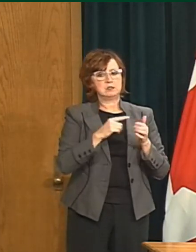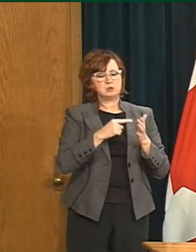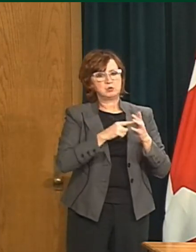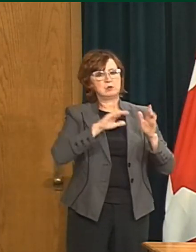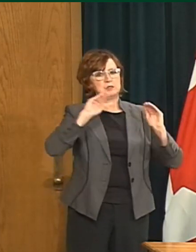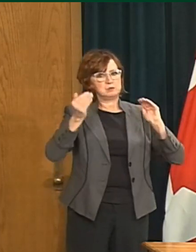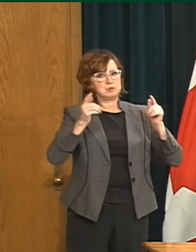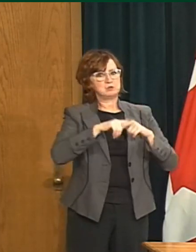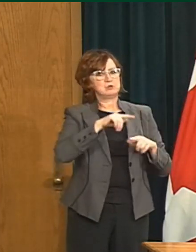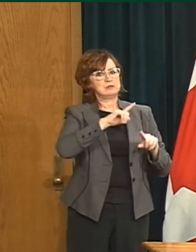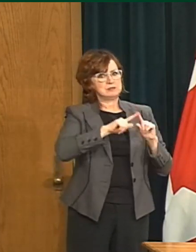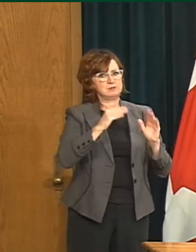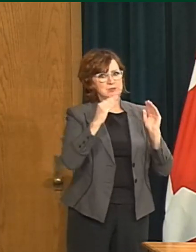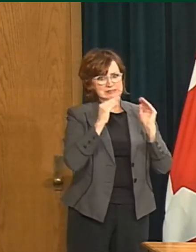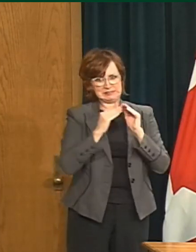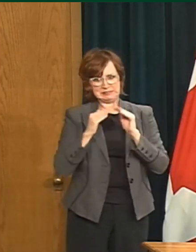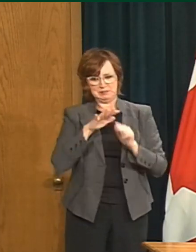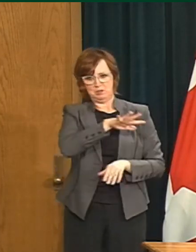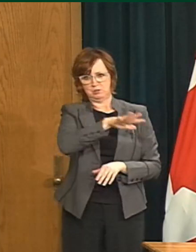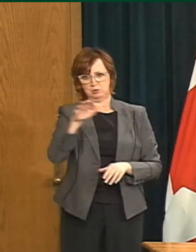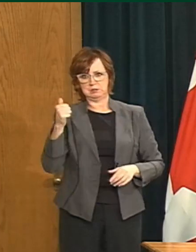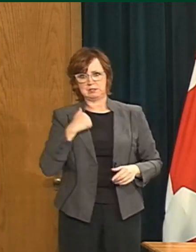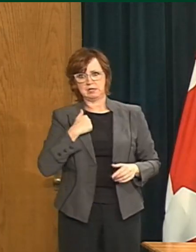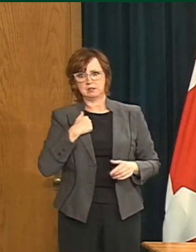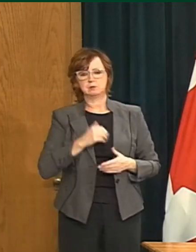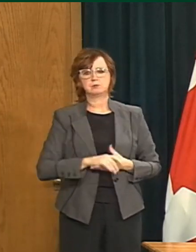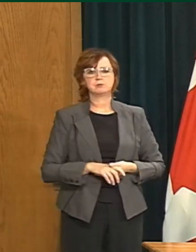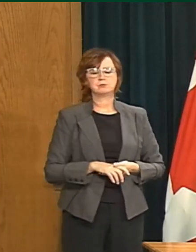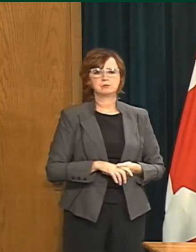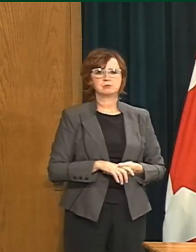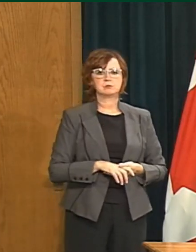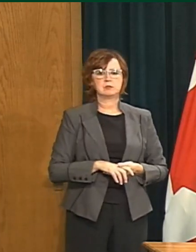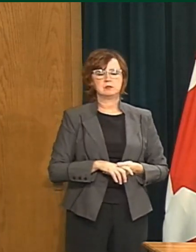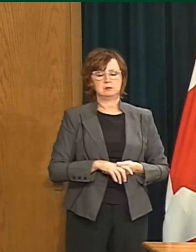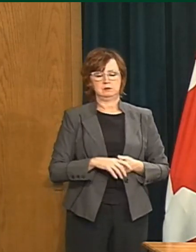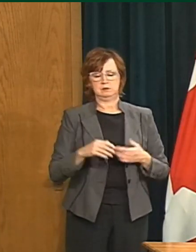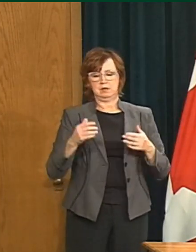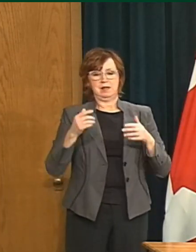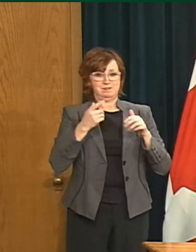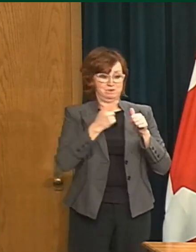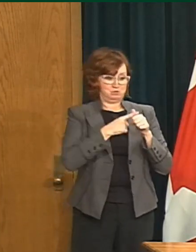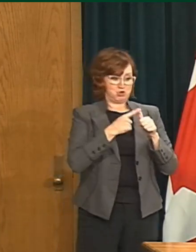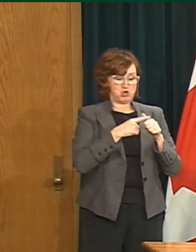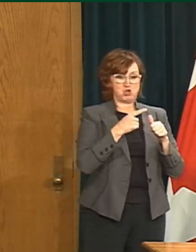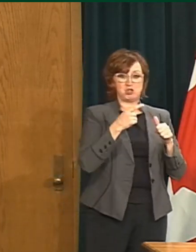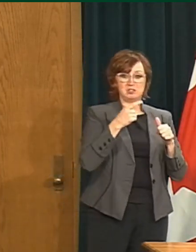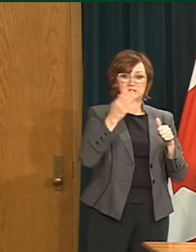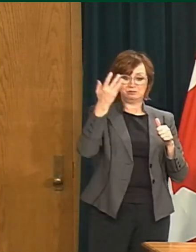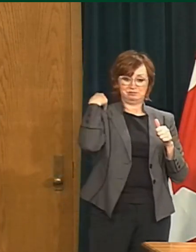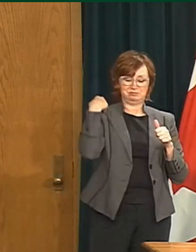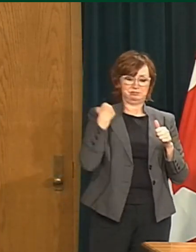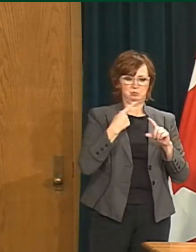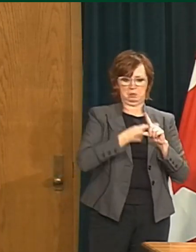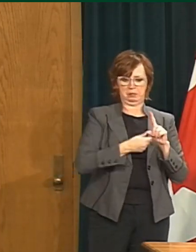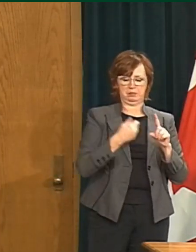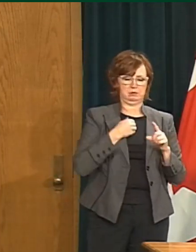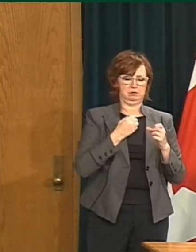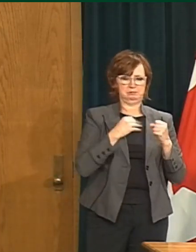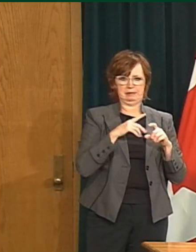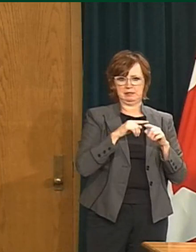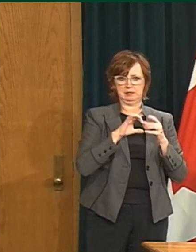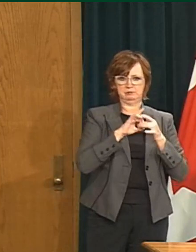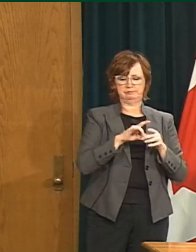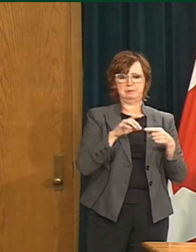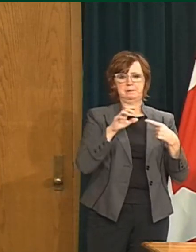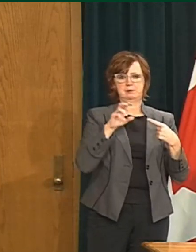our initial several dozen cases were mostly due to travel. But now that we have community transmission, those are the cases we need to